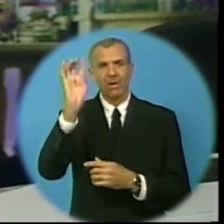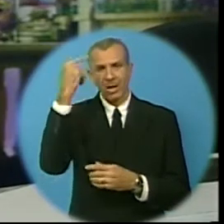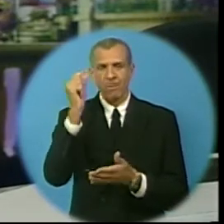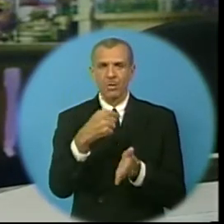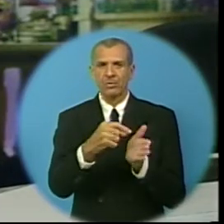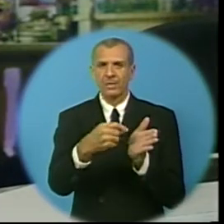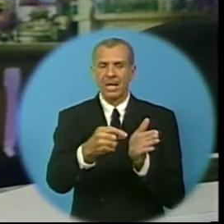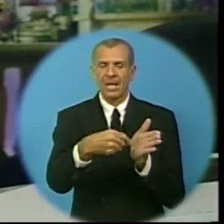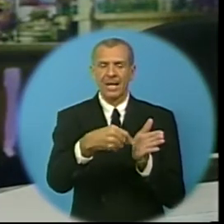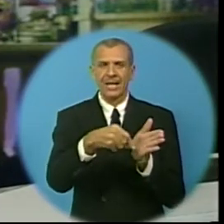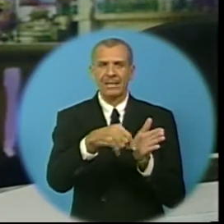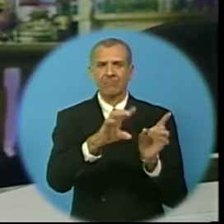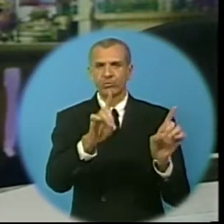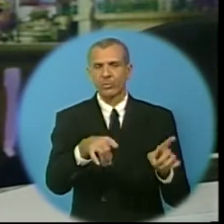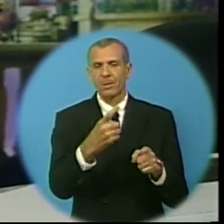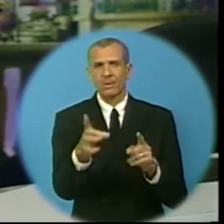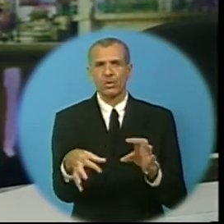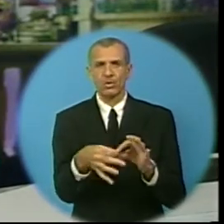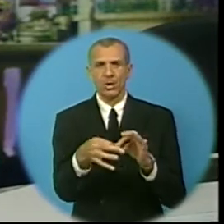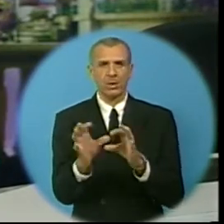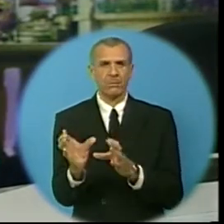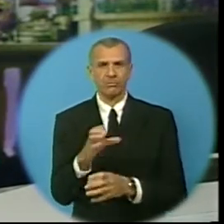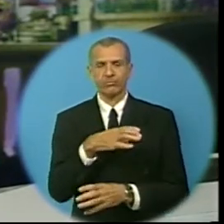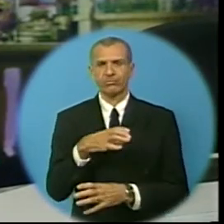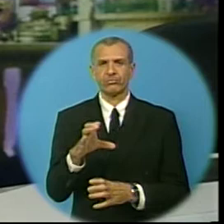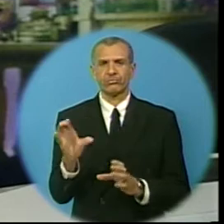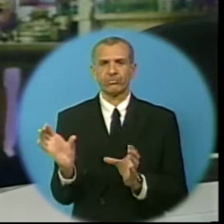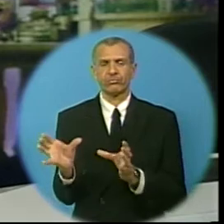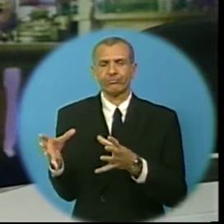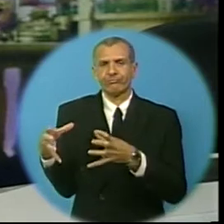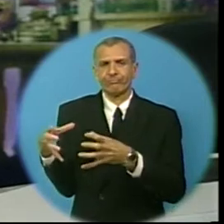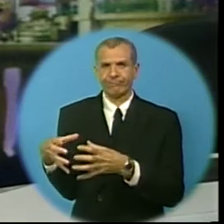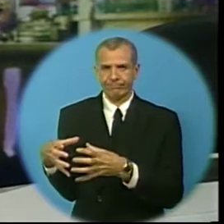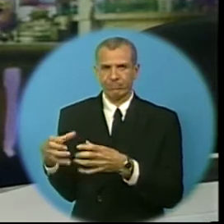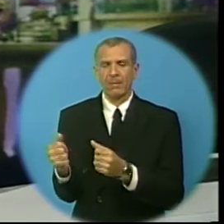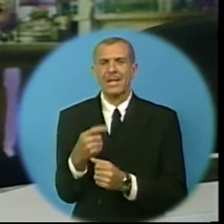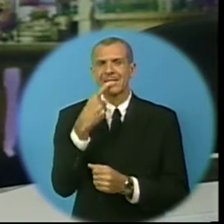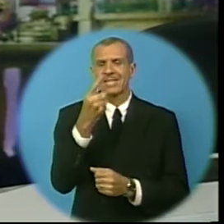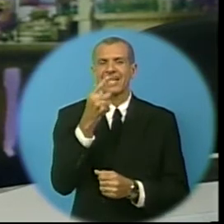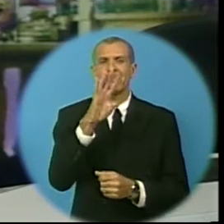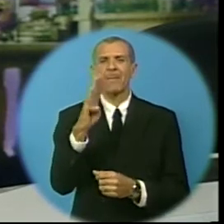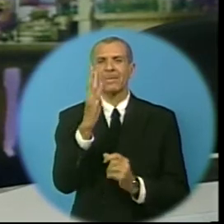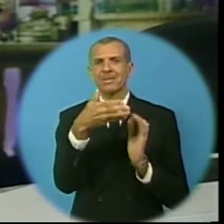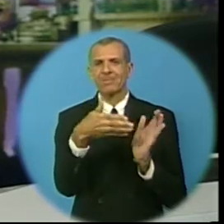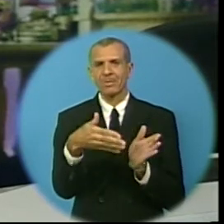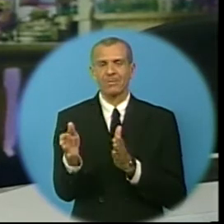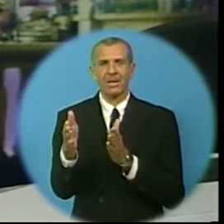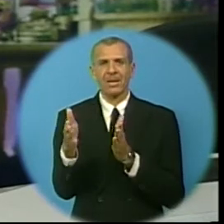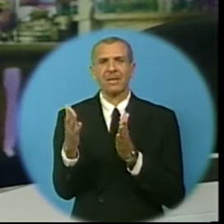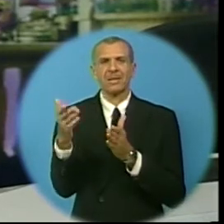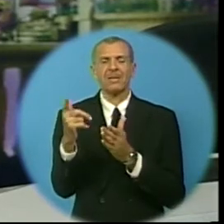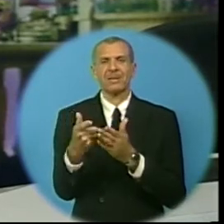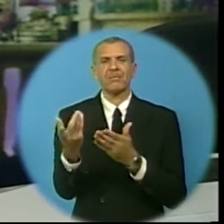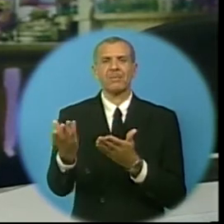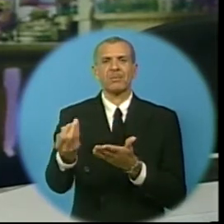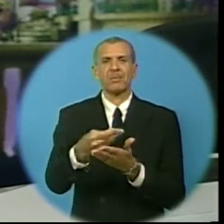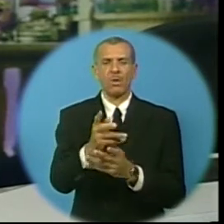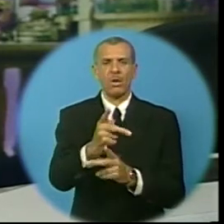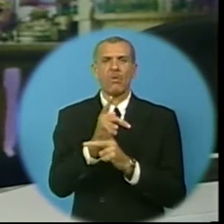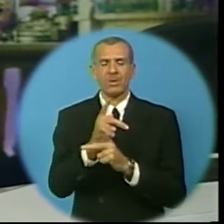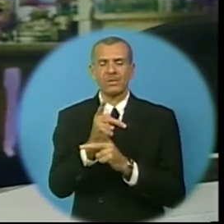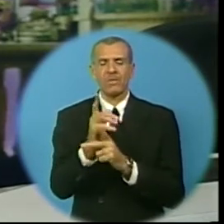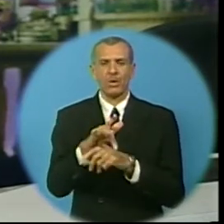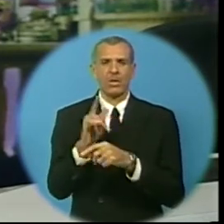the provisional documents to join the body. Mr. Sinclair says Barbados has been preparing to access loans from CAF early in the new